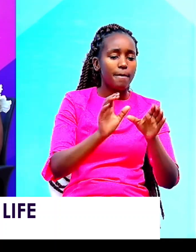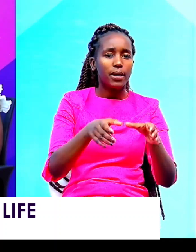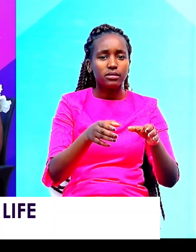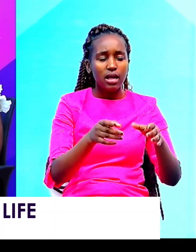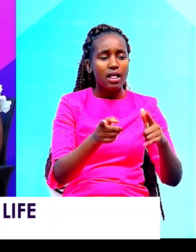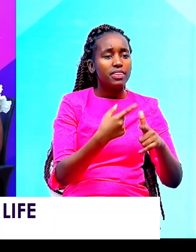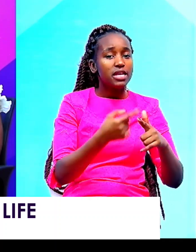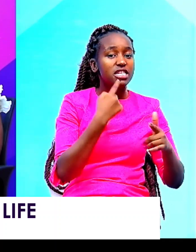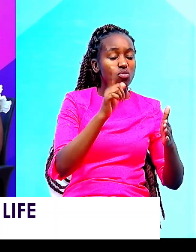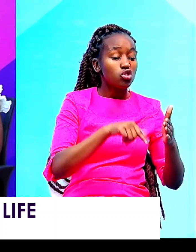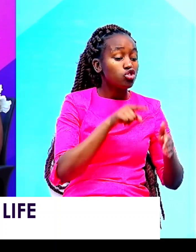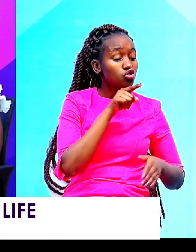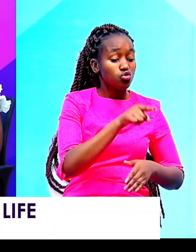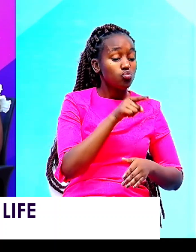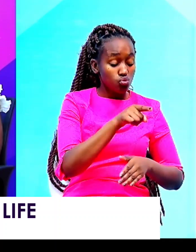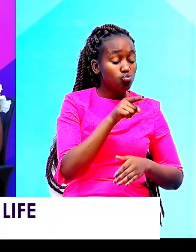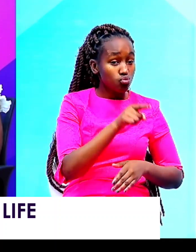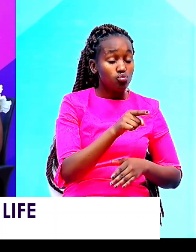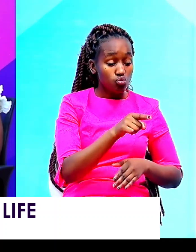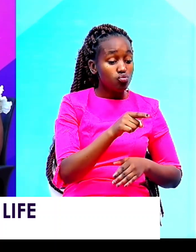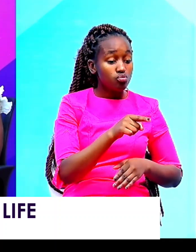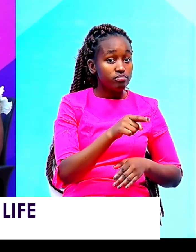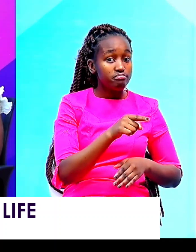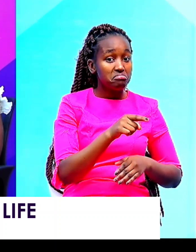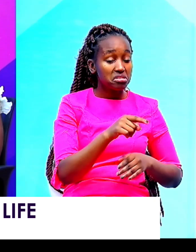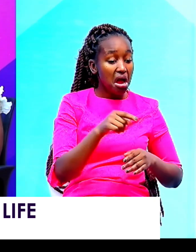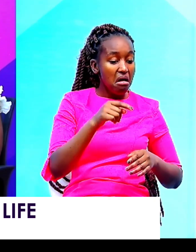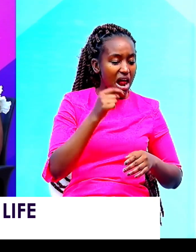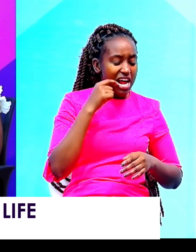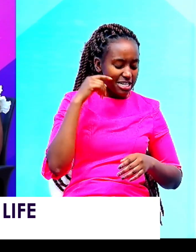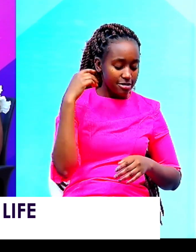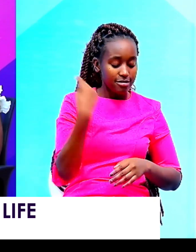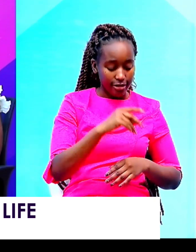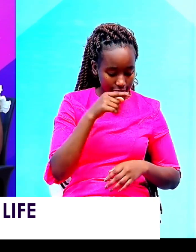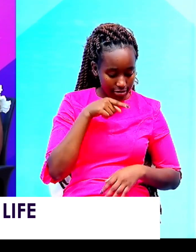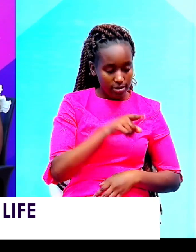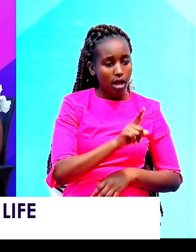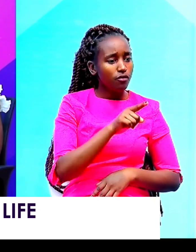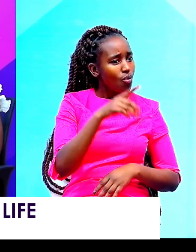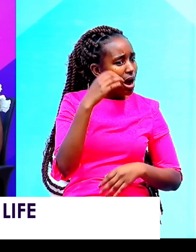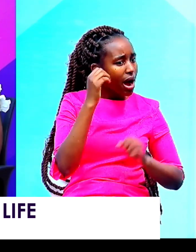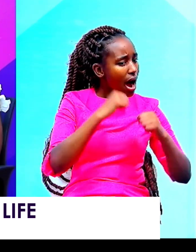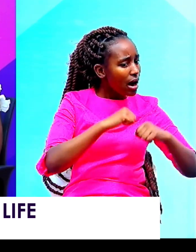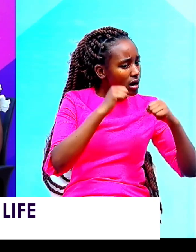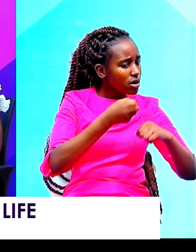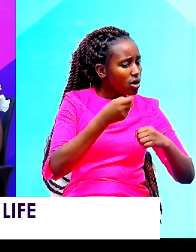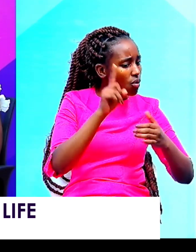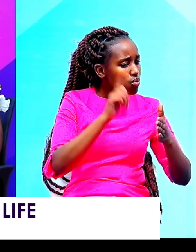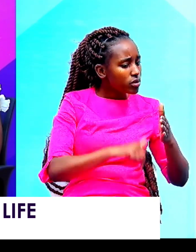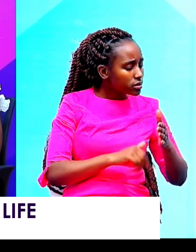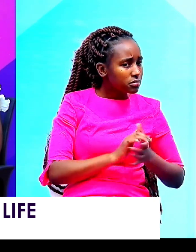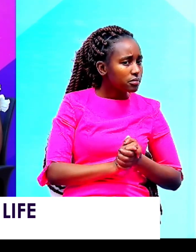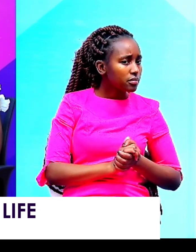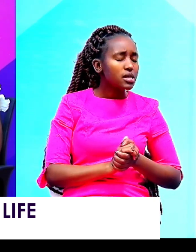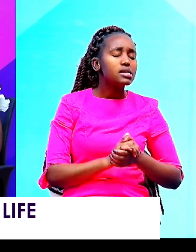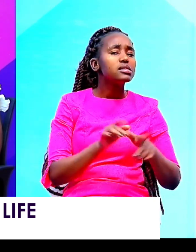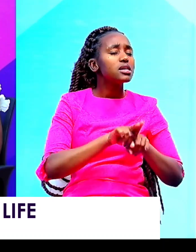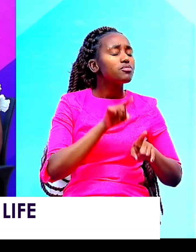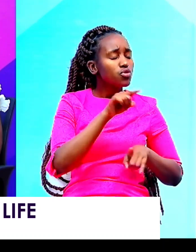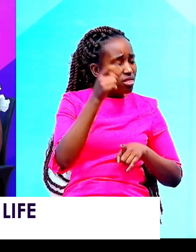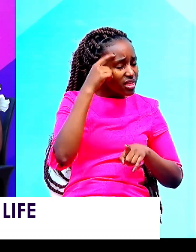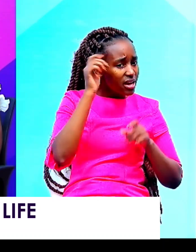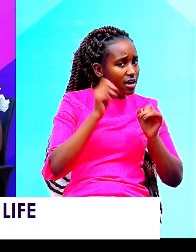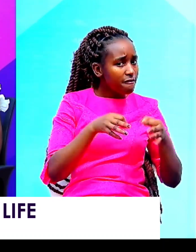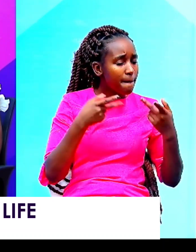mtajikaraga na mafuta yenu wenyewe. Yes. Do you agree with that when everyone is enlightened,